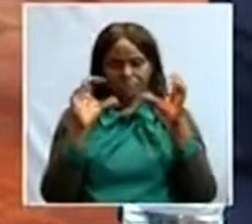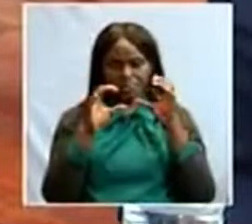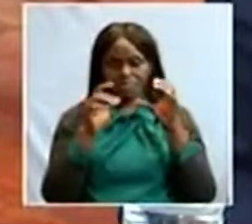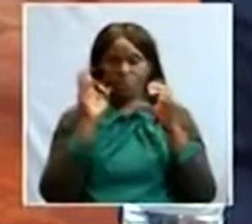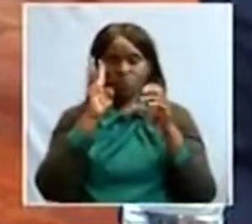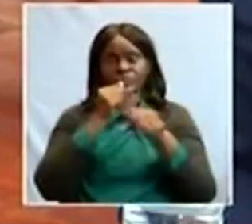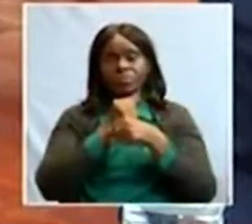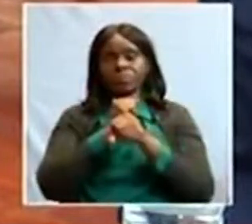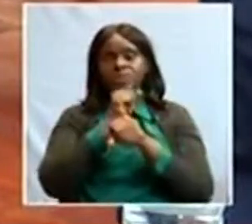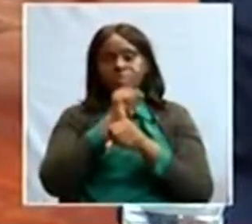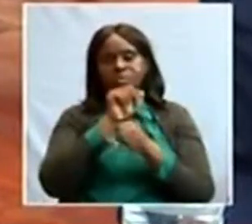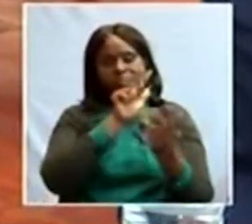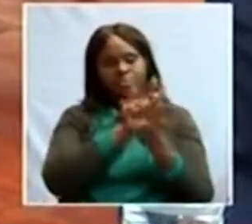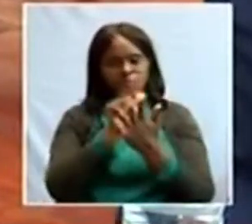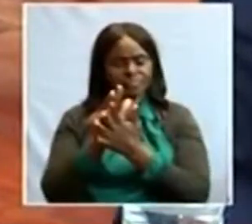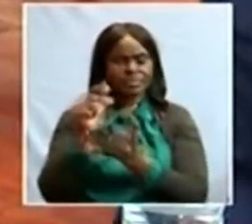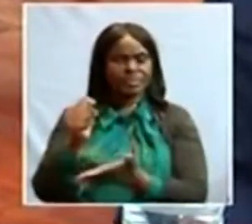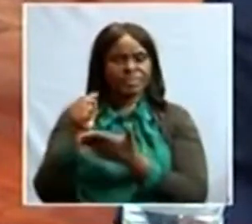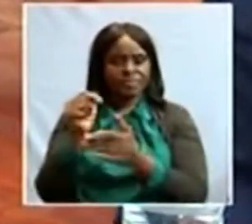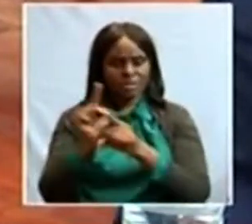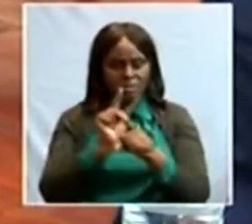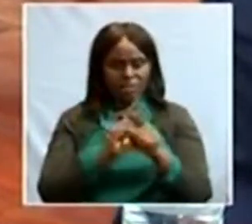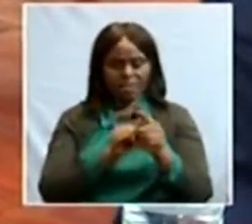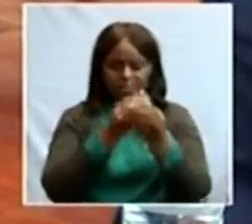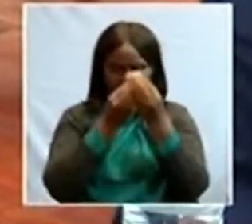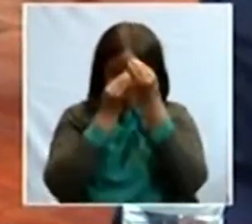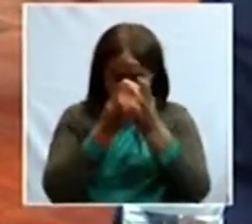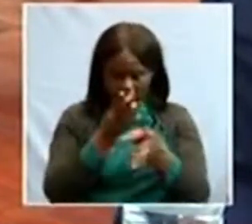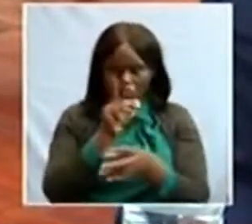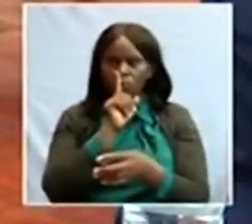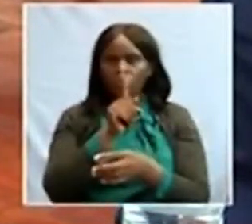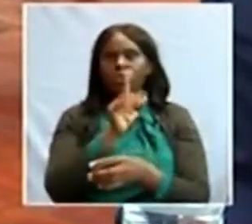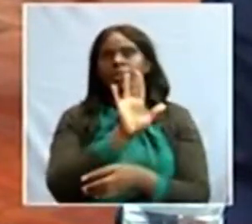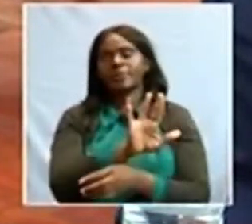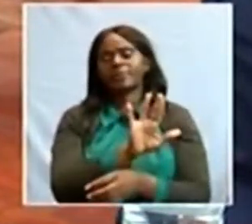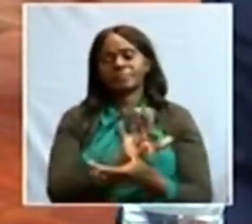will ensure that the approved budget is strictly adhered to.